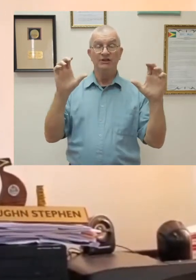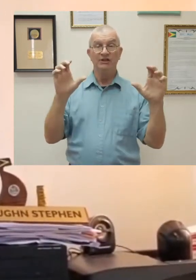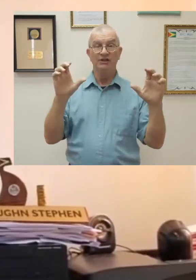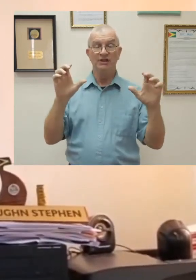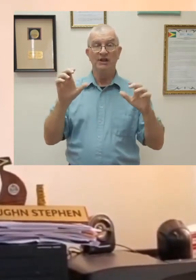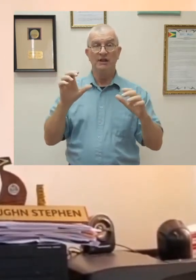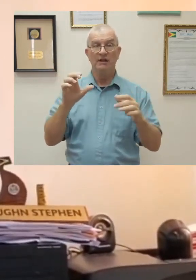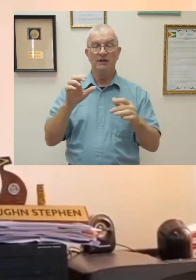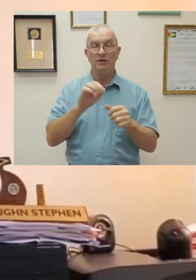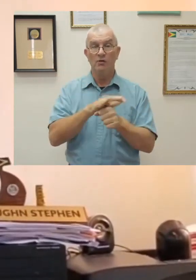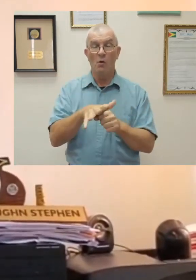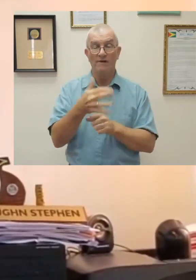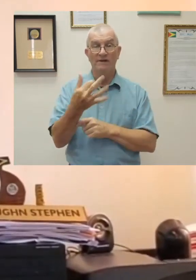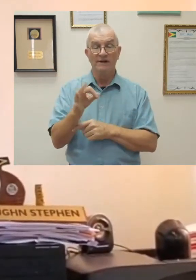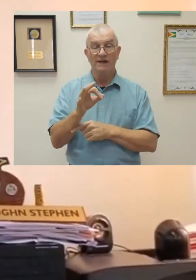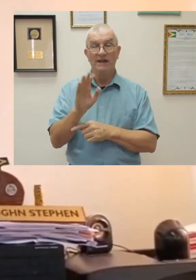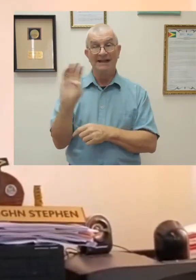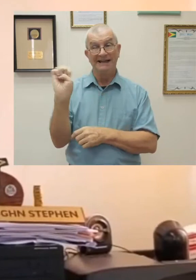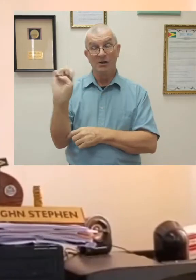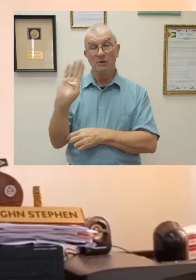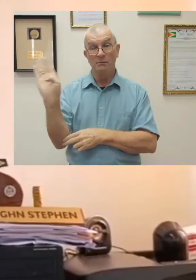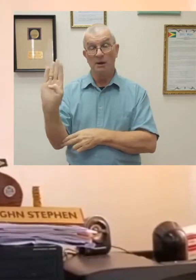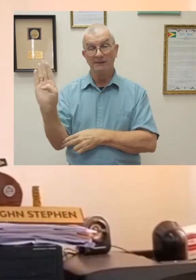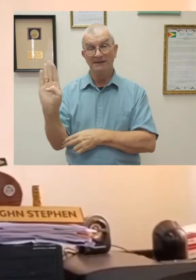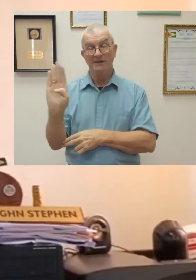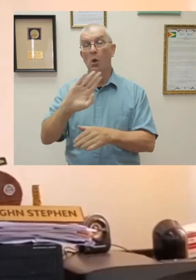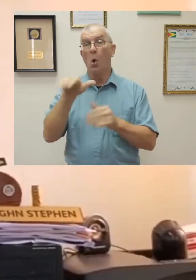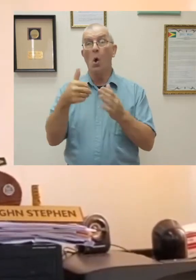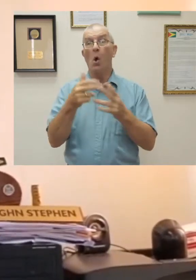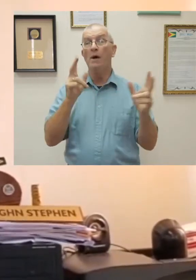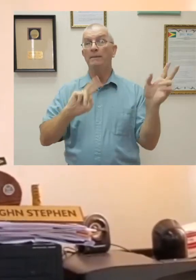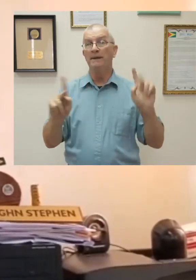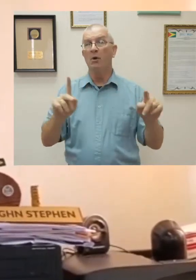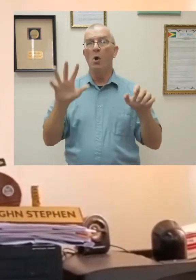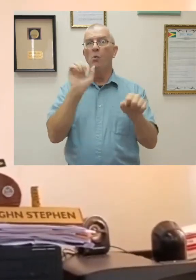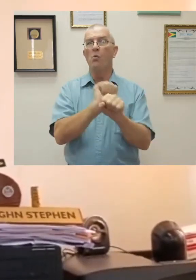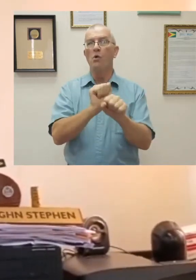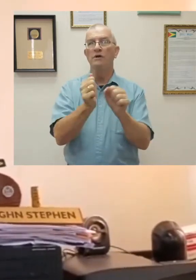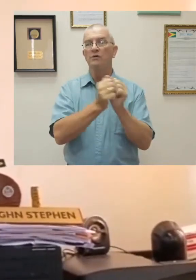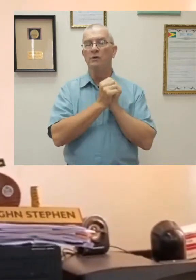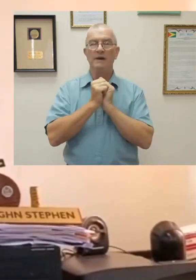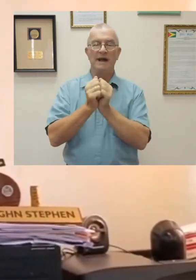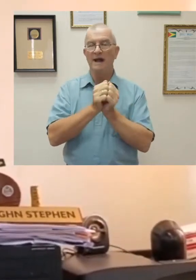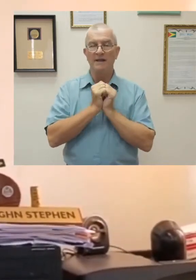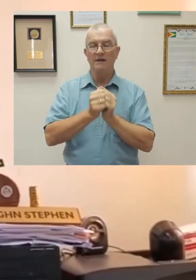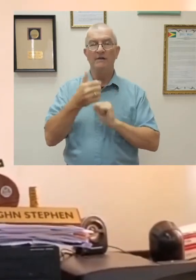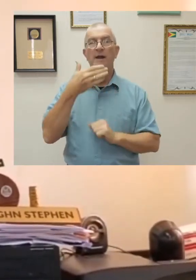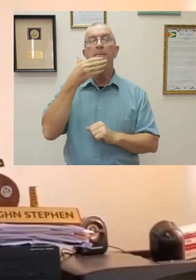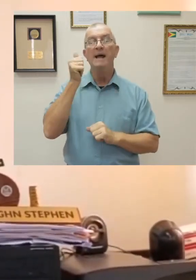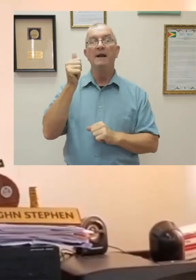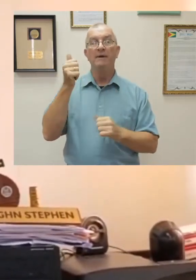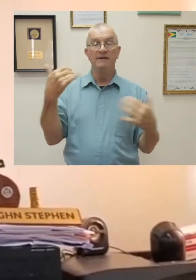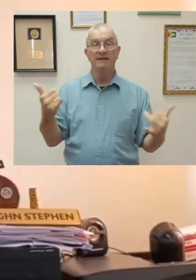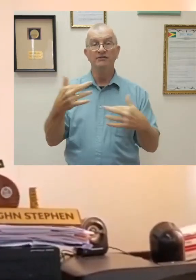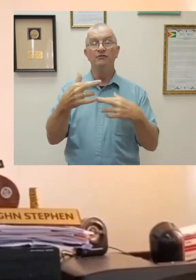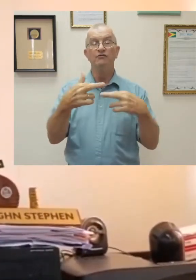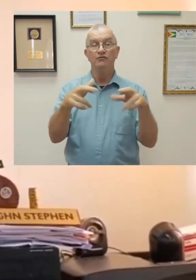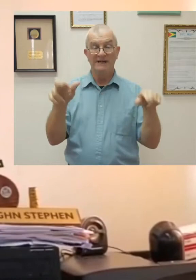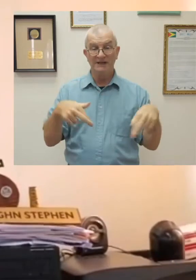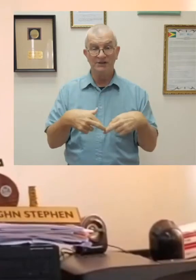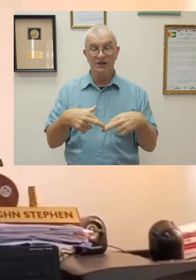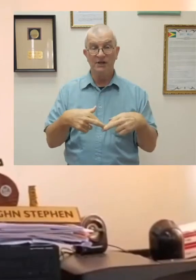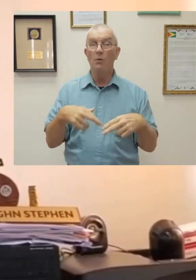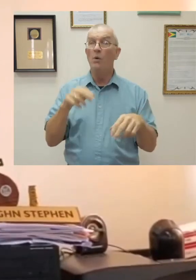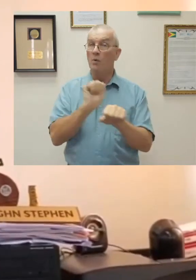Berbice Quarantine put all our efforts together, calling all stakeholders to work together for the betterment of this good region. Once we